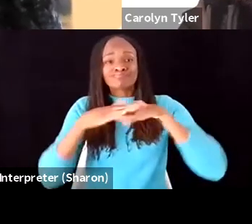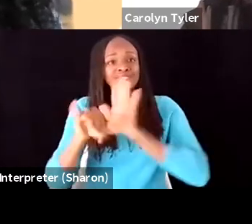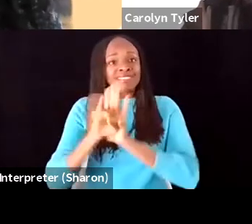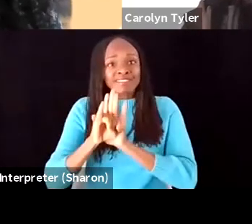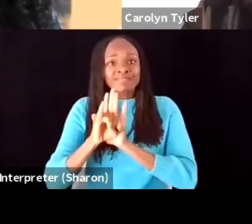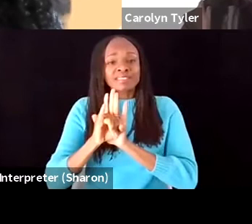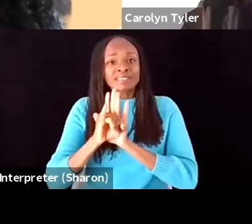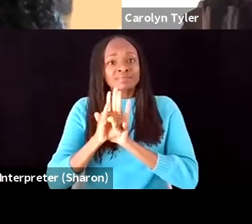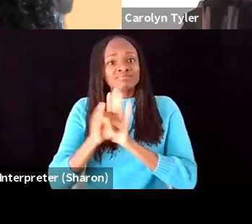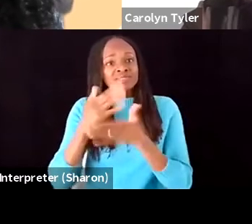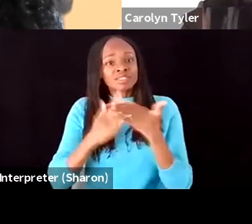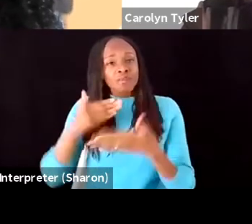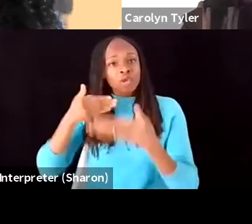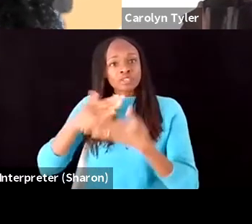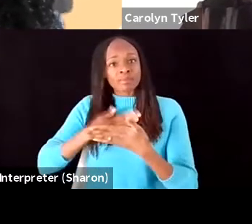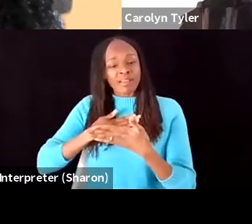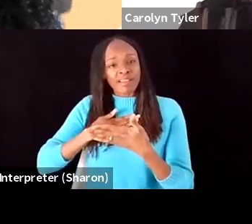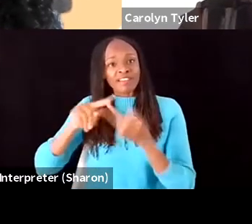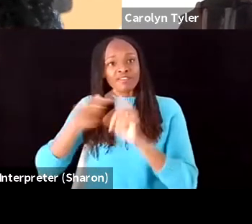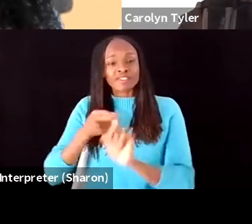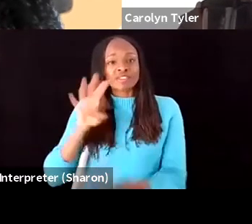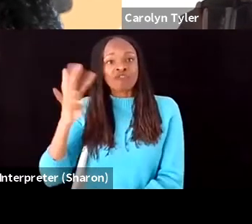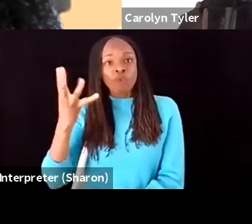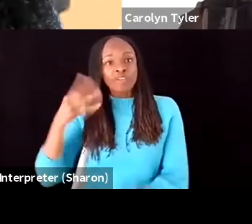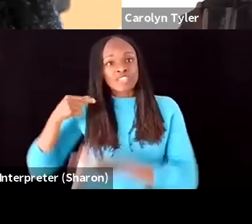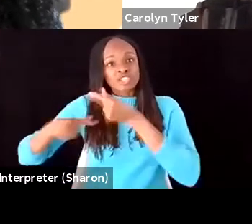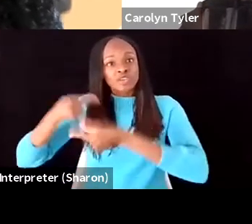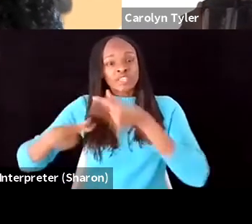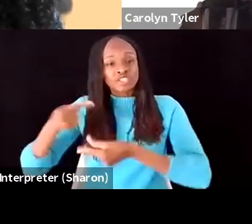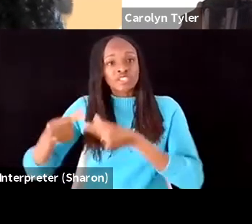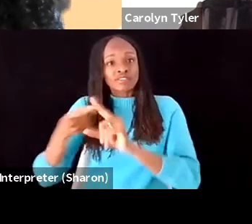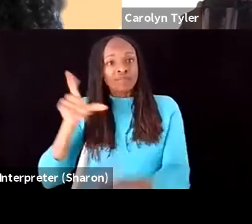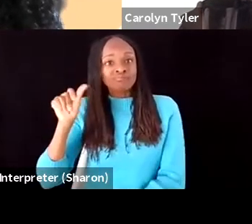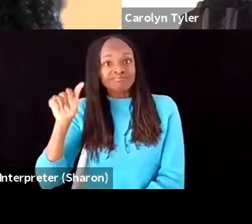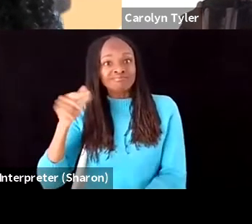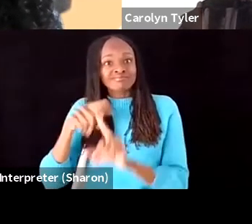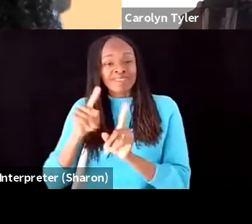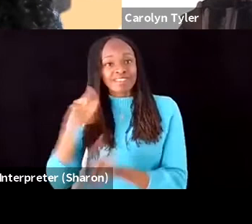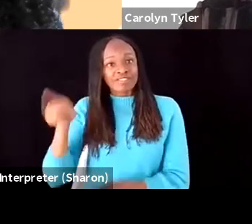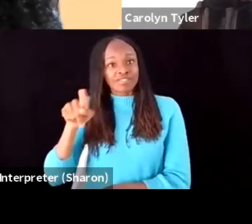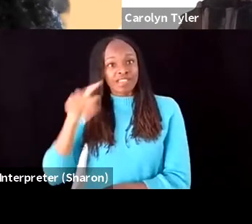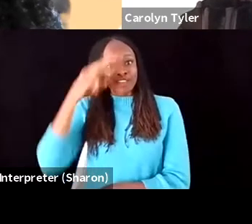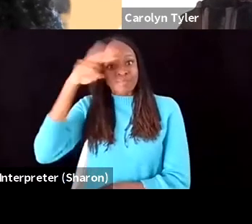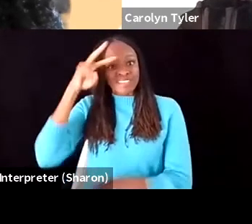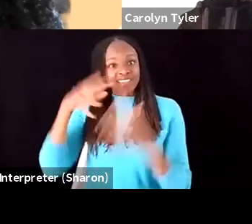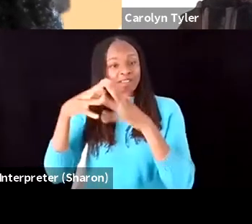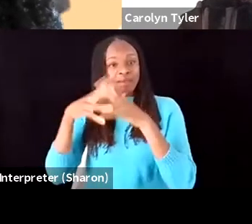Close friends of mine are fourth generation Angelenos who are Mexican American, who don't speak